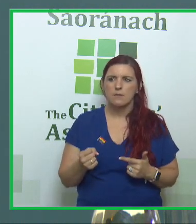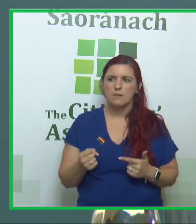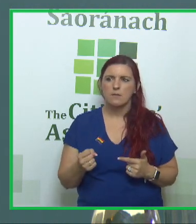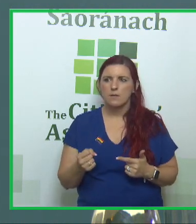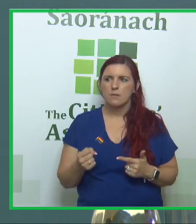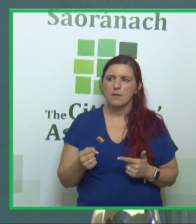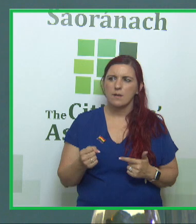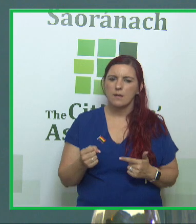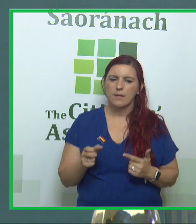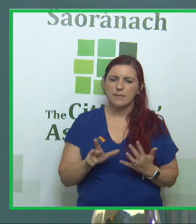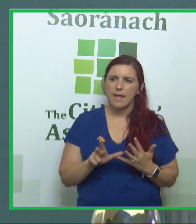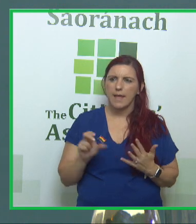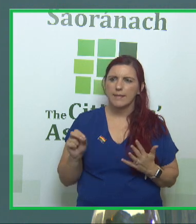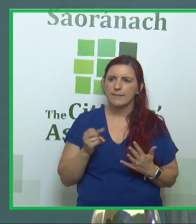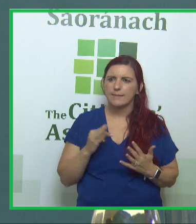We have 80 staff,